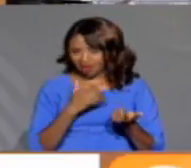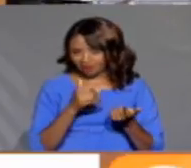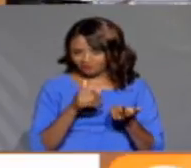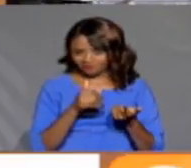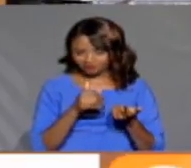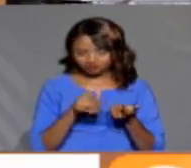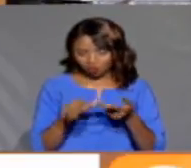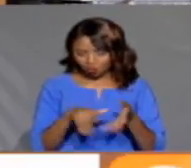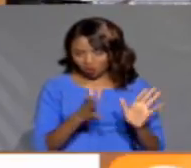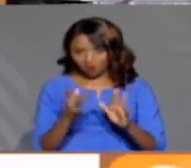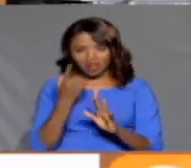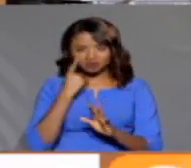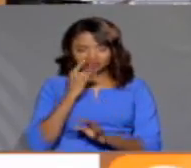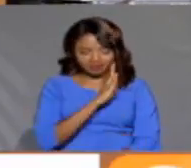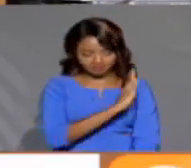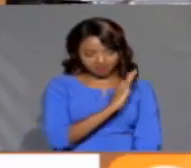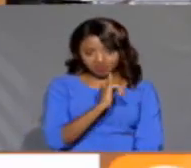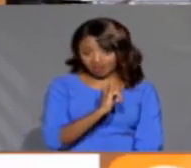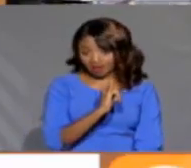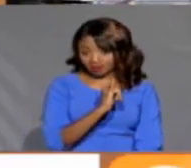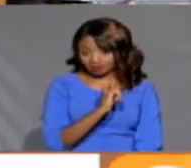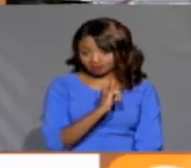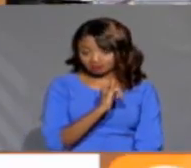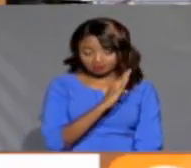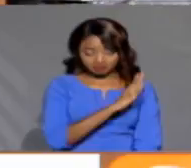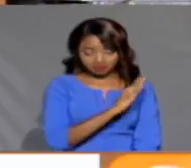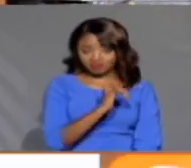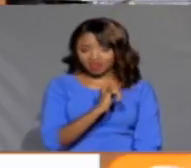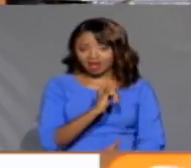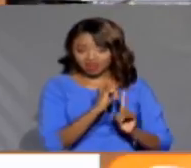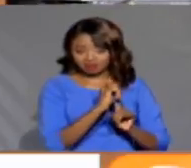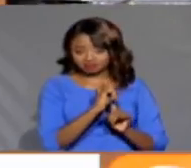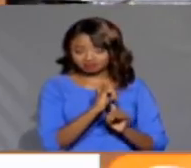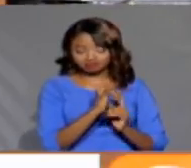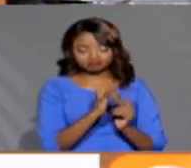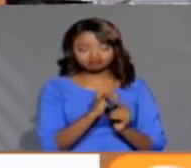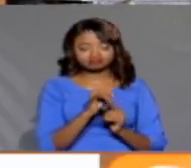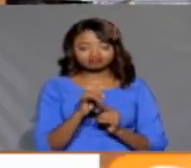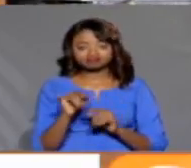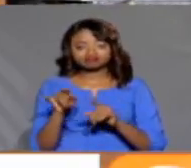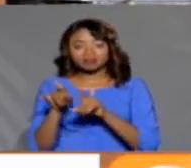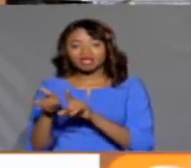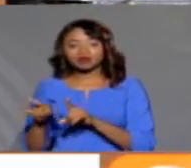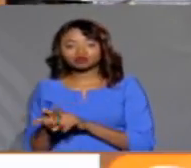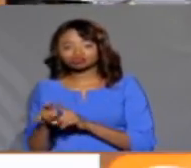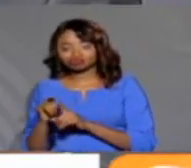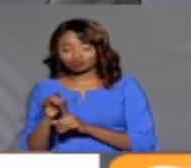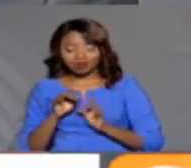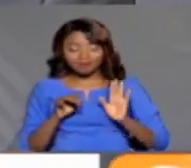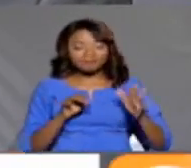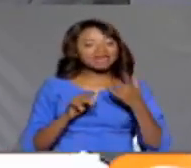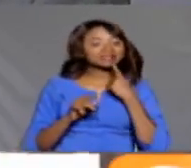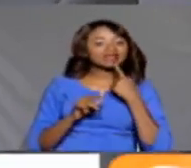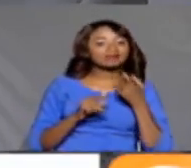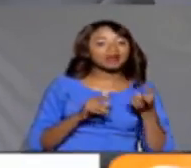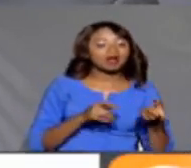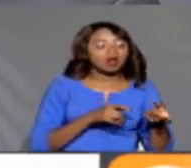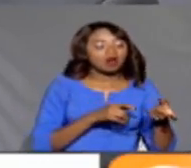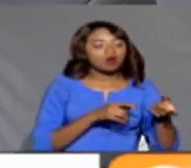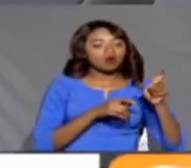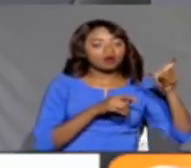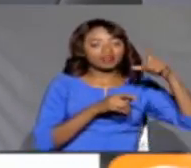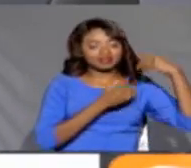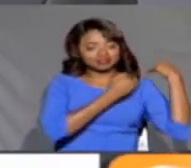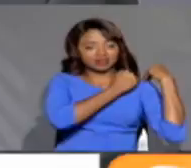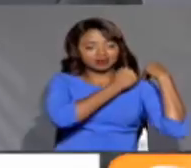product, which probably is expected at the end of this month, is Ongeza Mzigo. Mm. Yeah? Well, that the alliance is Punguza